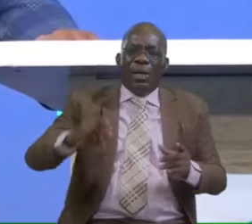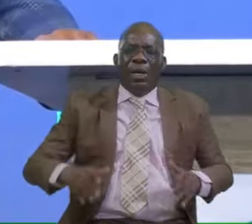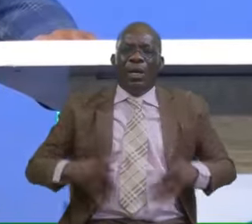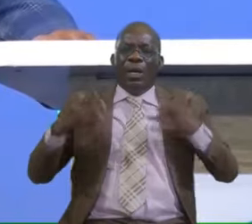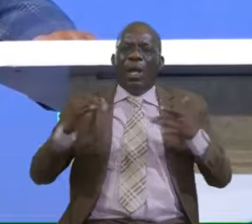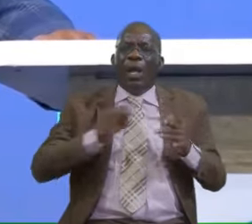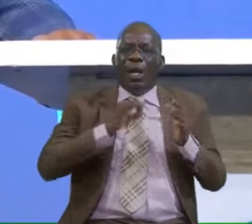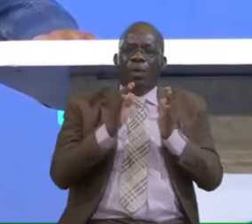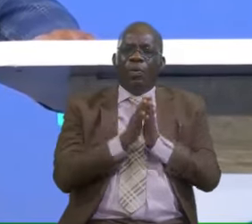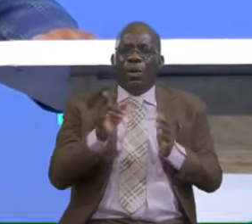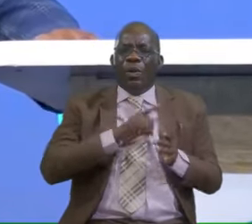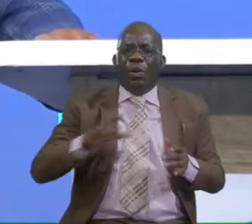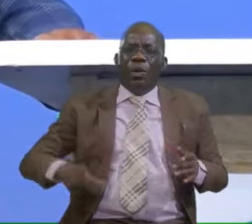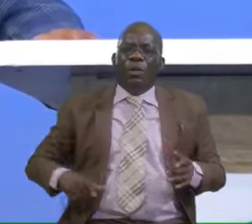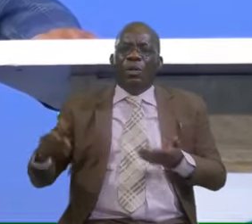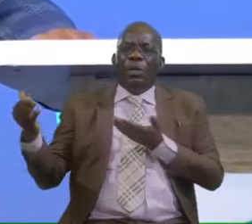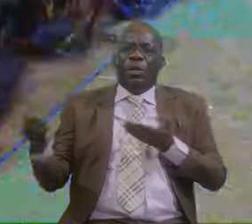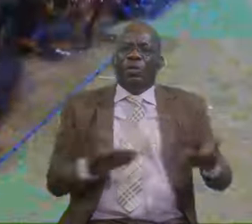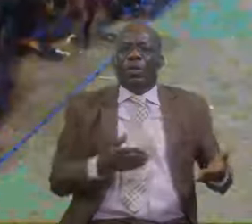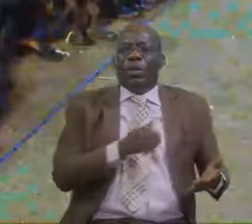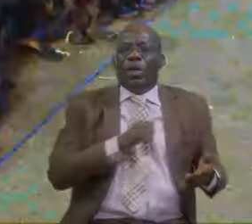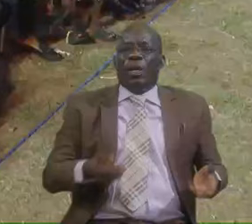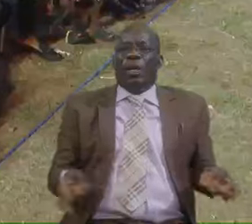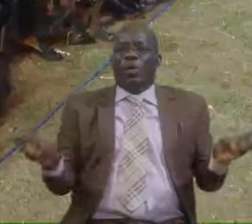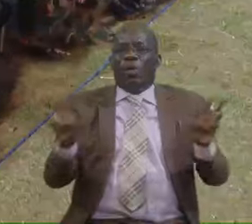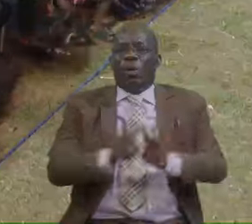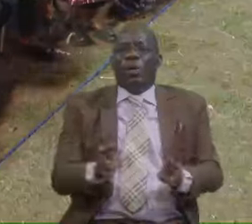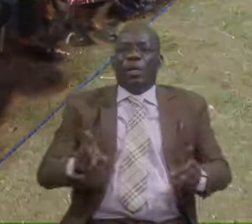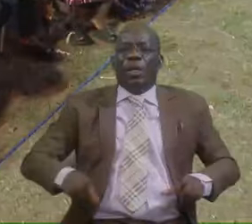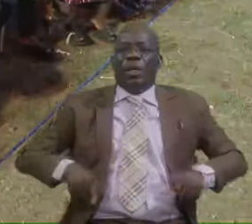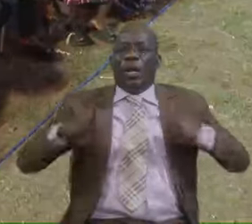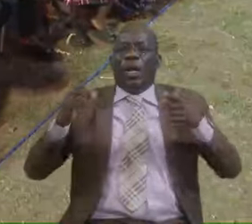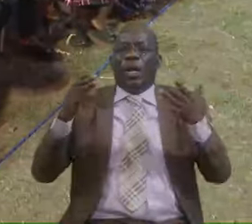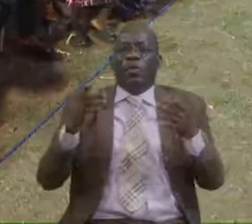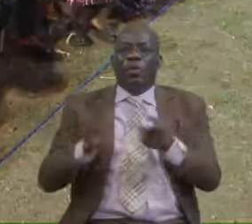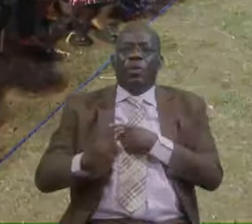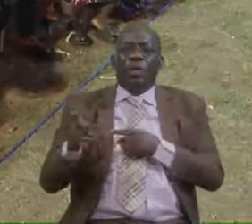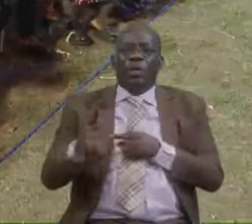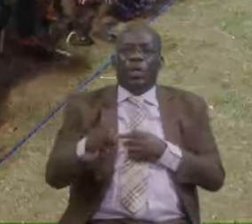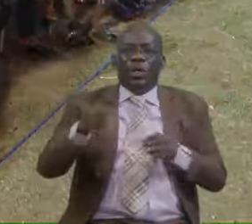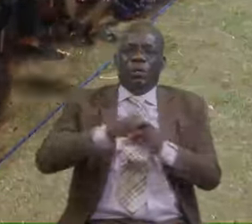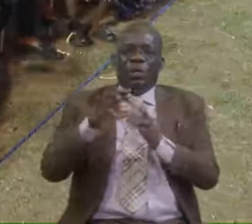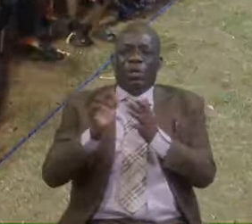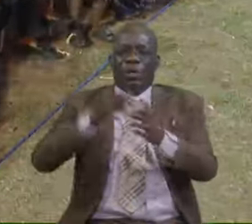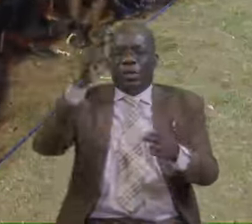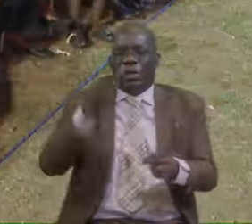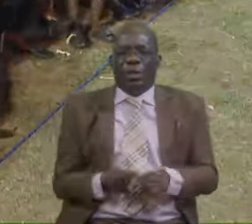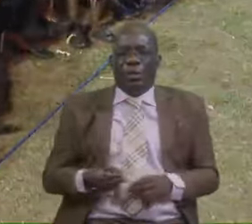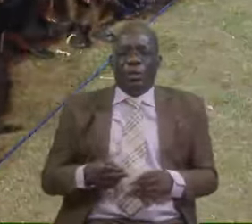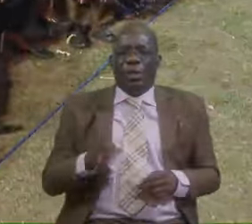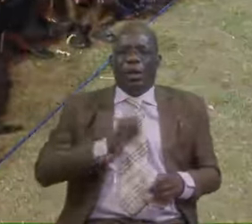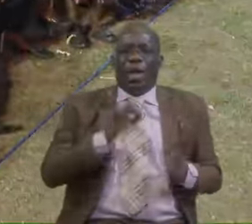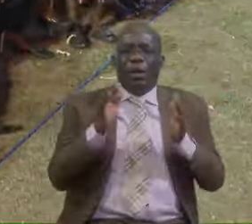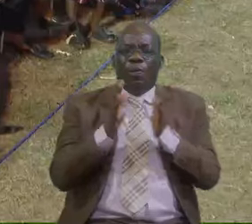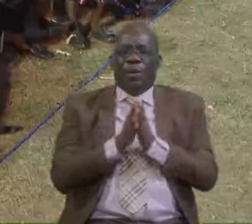bring a worthy life unto them in Jesus' name. I pray,